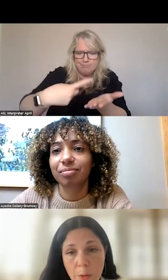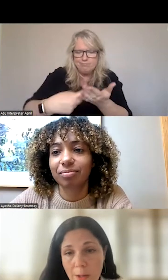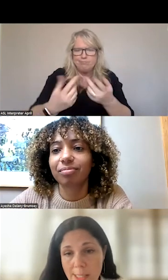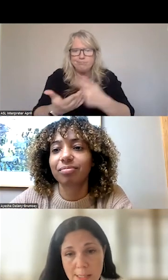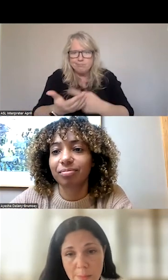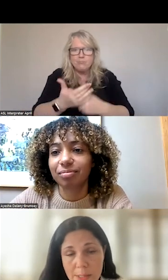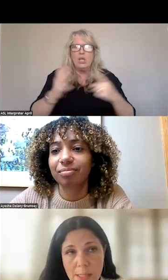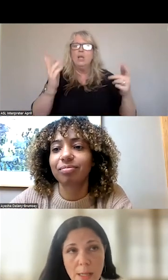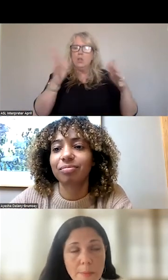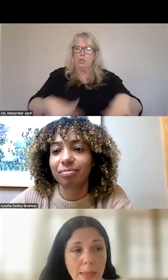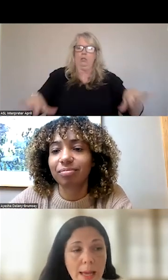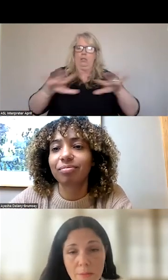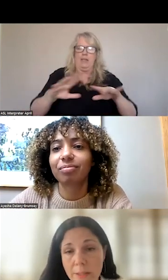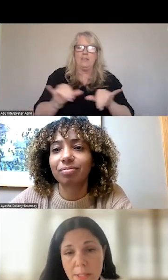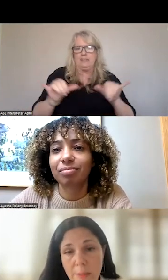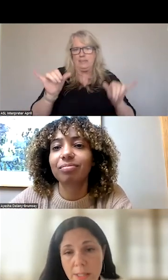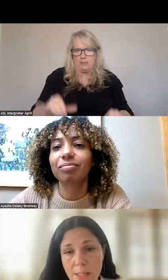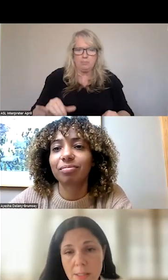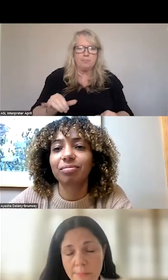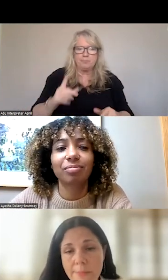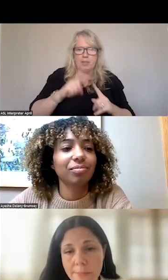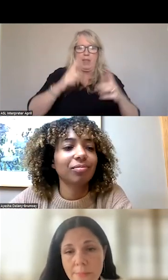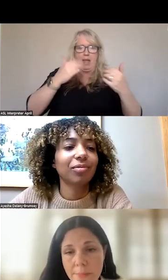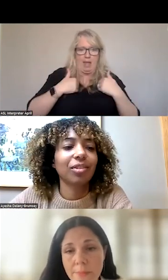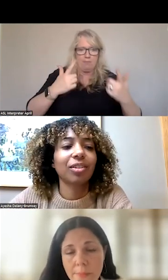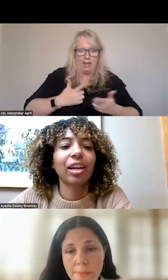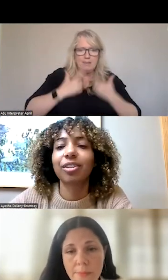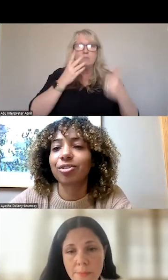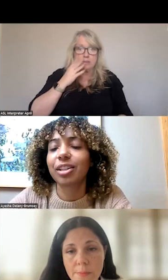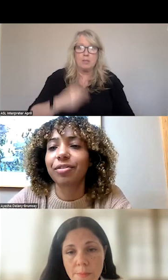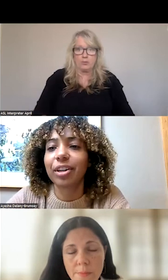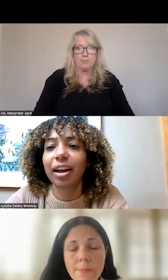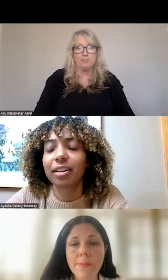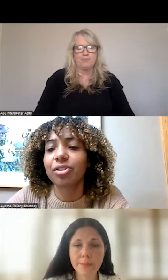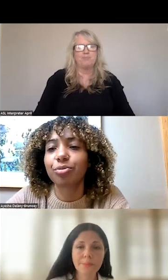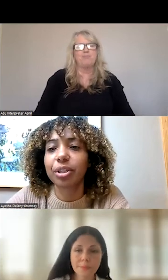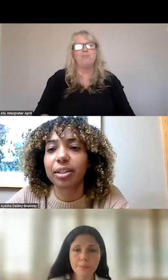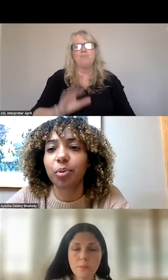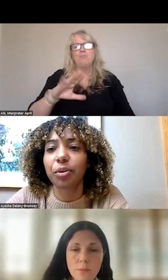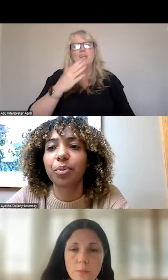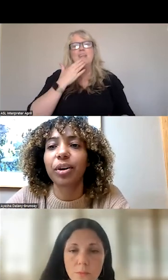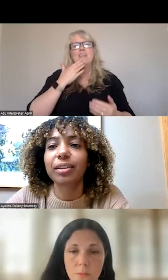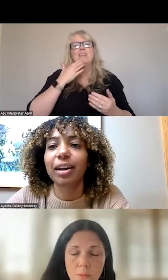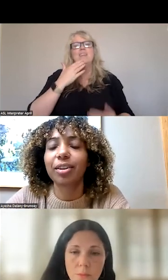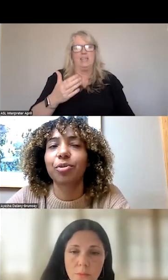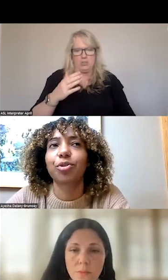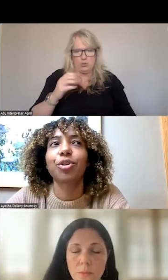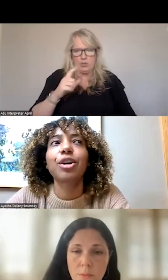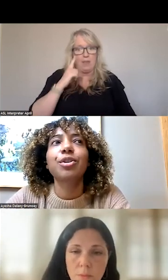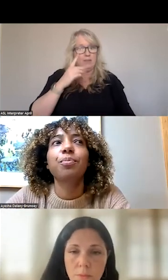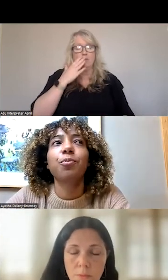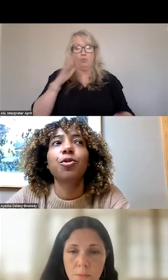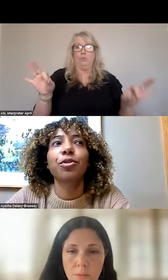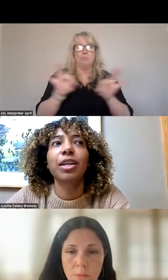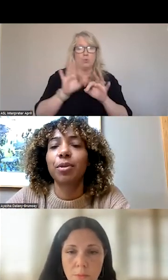all throughout systems that have lived experience. Thank you, Stephanie. I think that's a really important point.